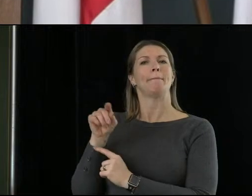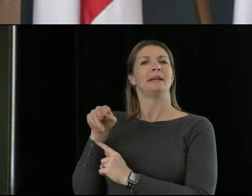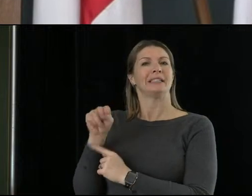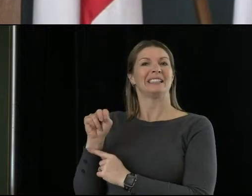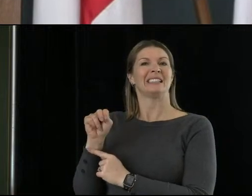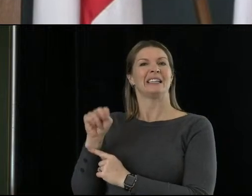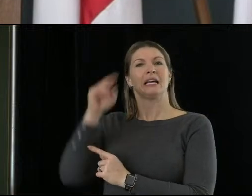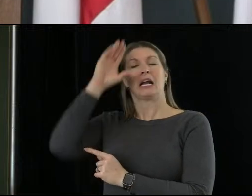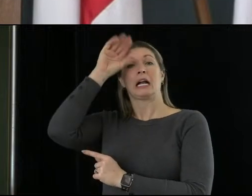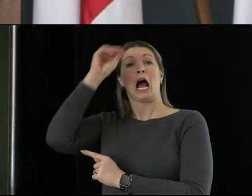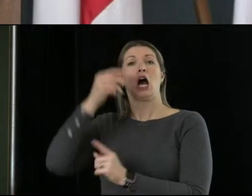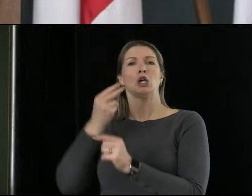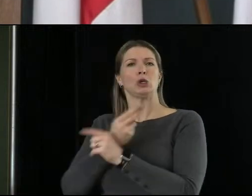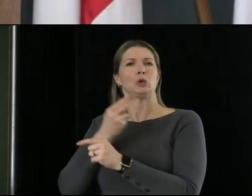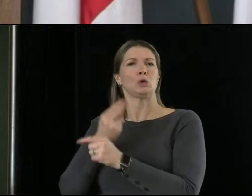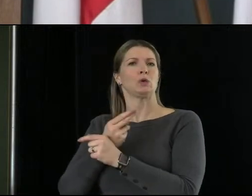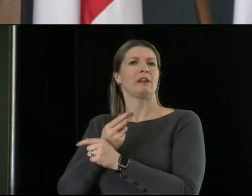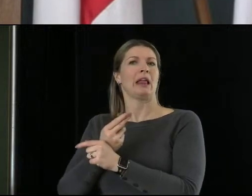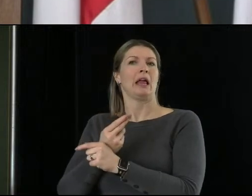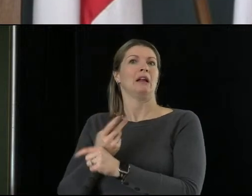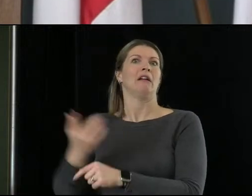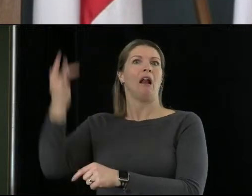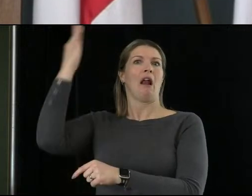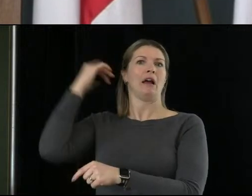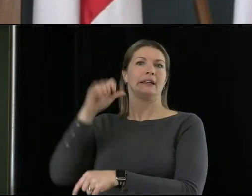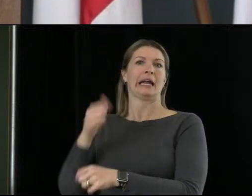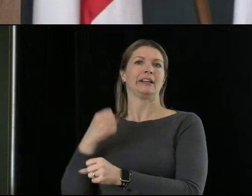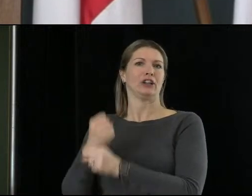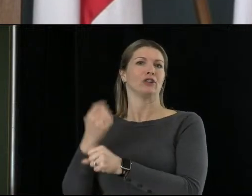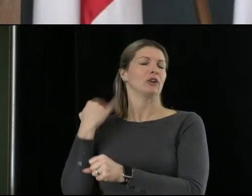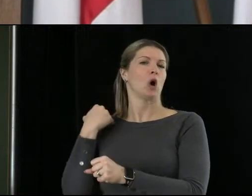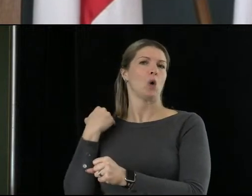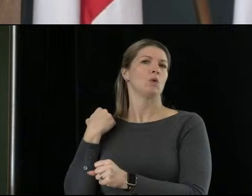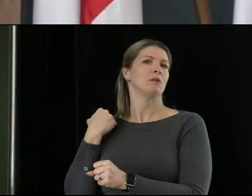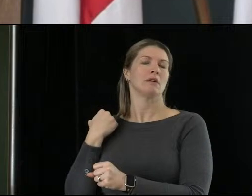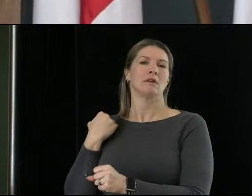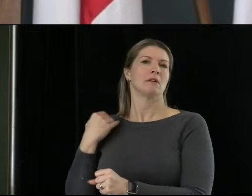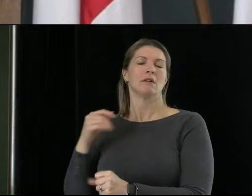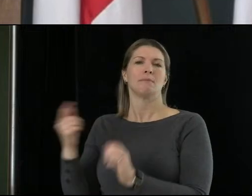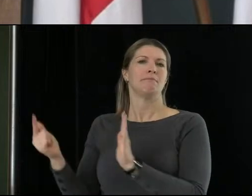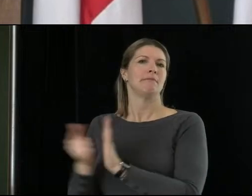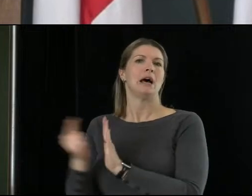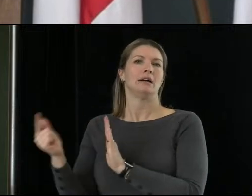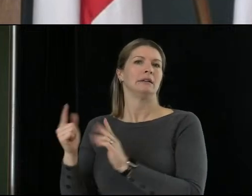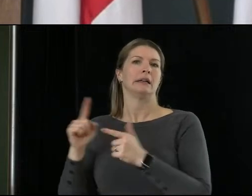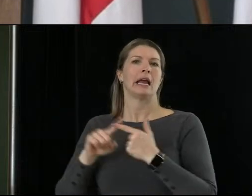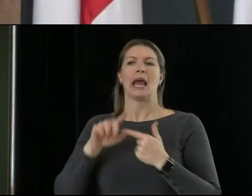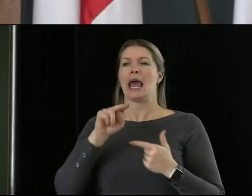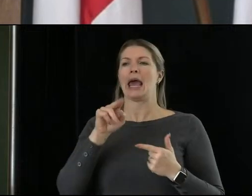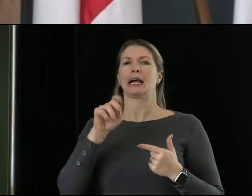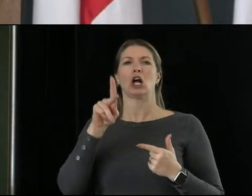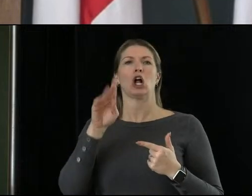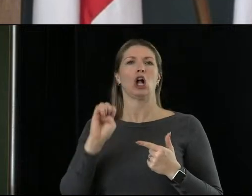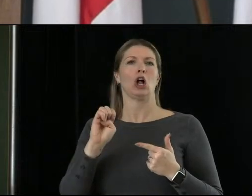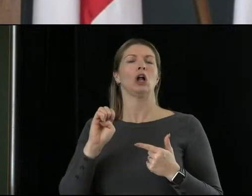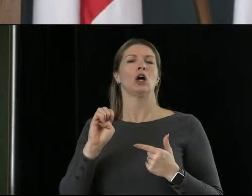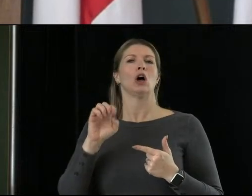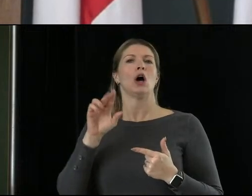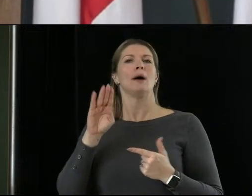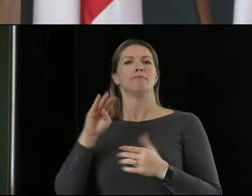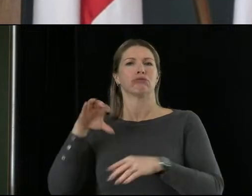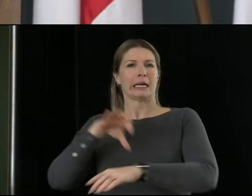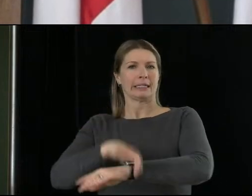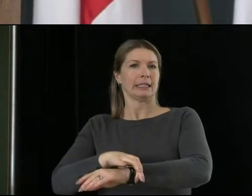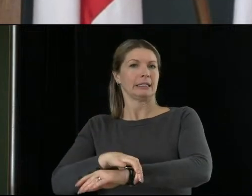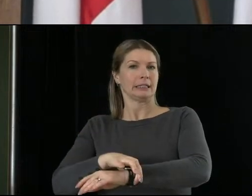prohibited. Ankle bracelets have been re-implemented. Clear's law is